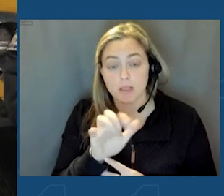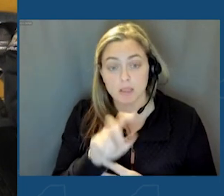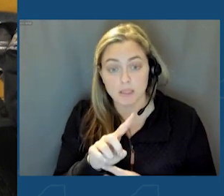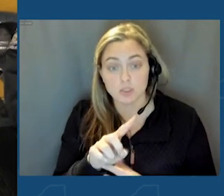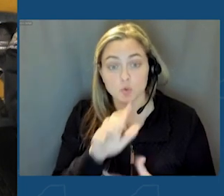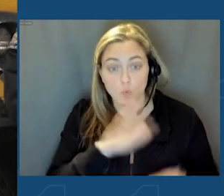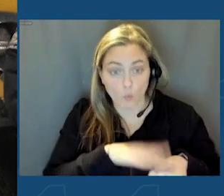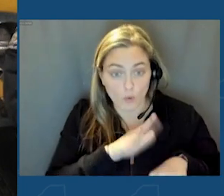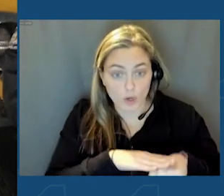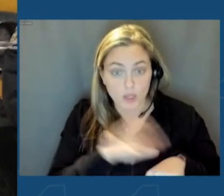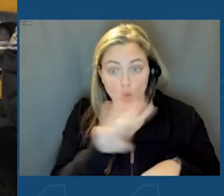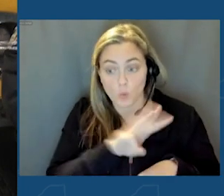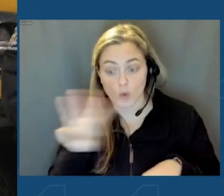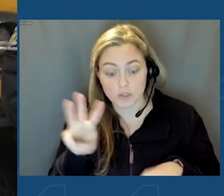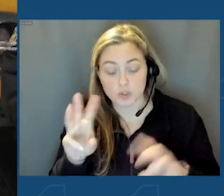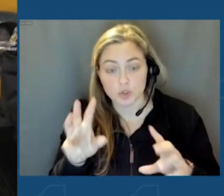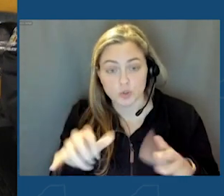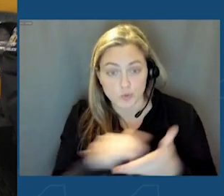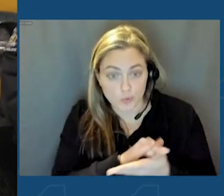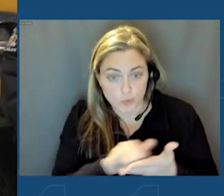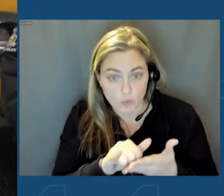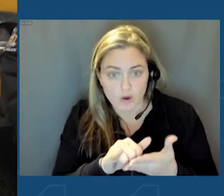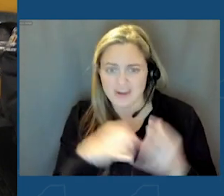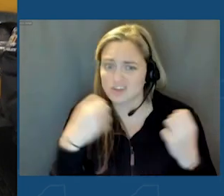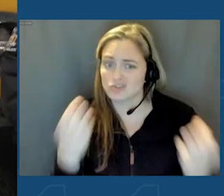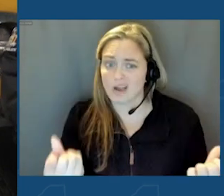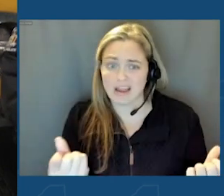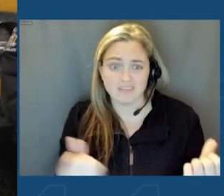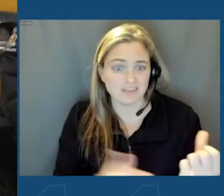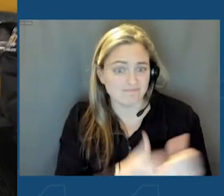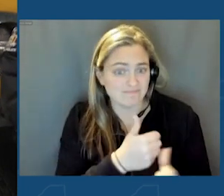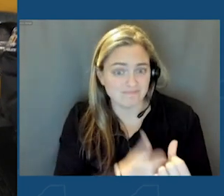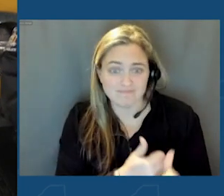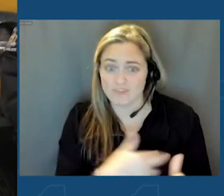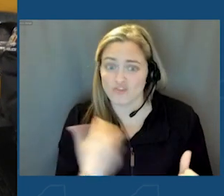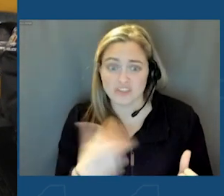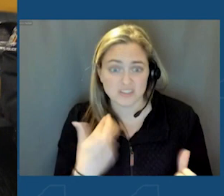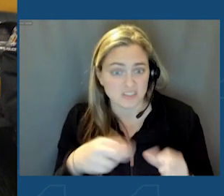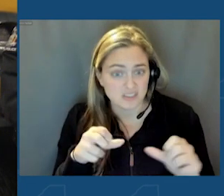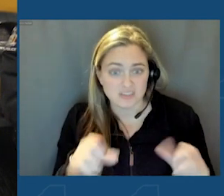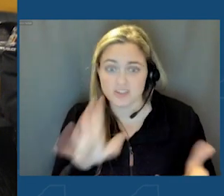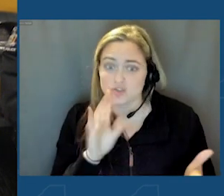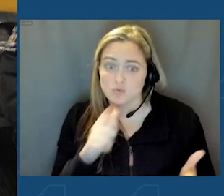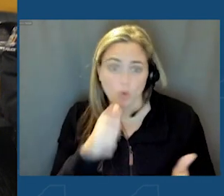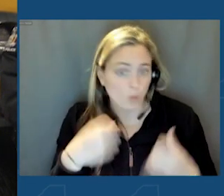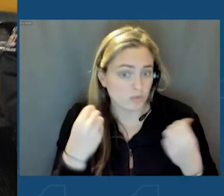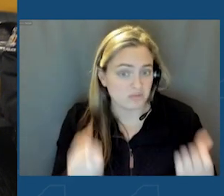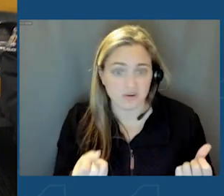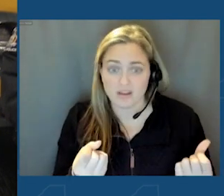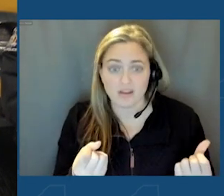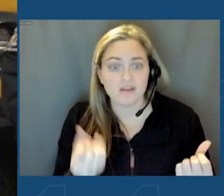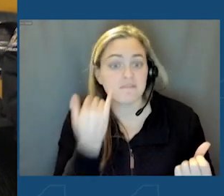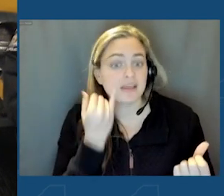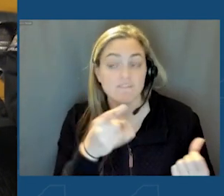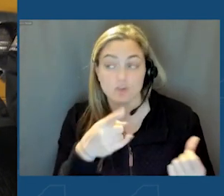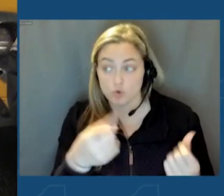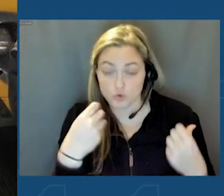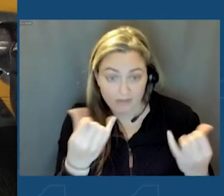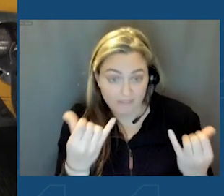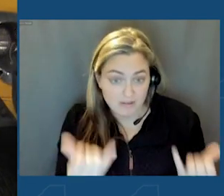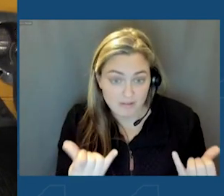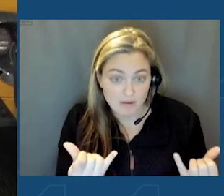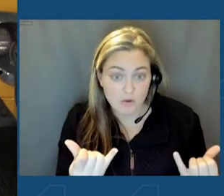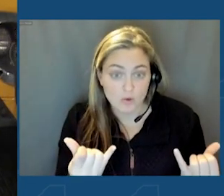York and driving conditions are hazardous we urge all motorists to stay off the roads and to become if you are on the roads be conscious of